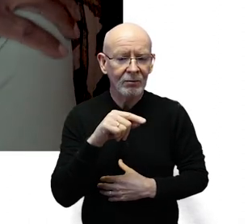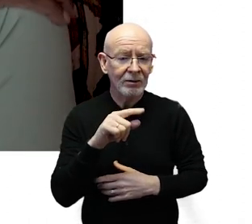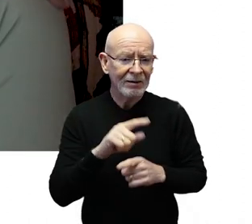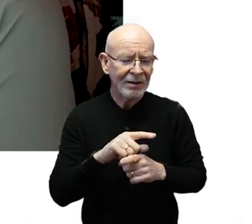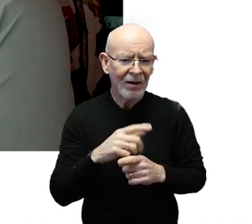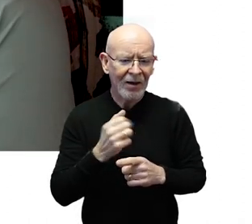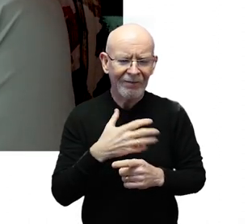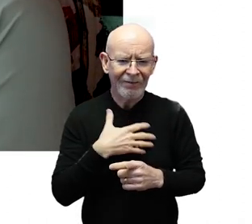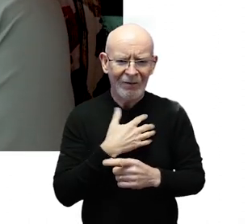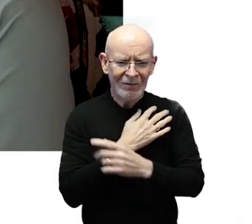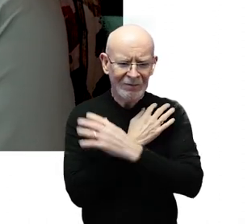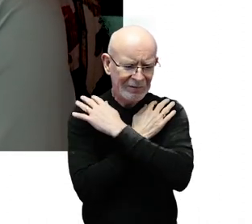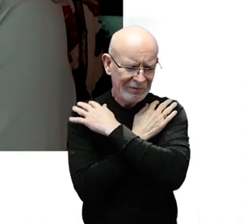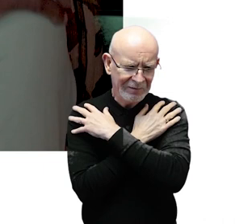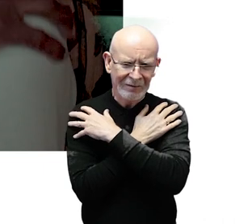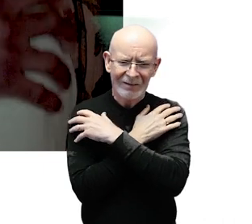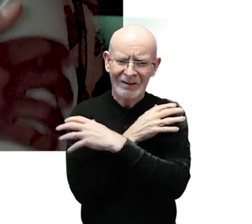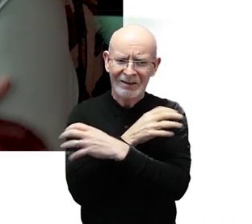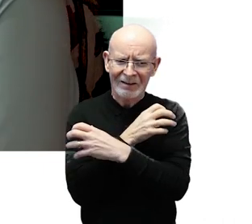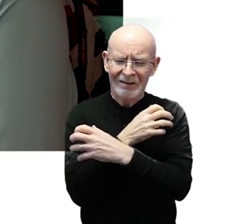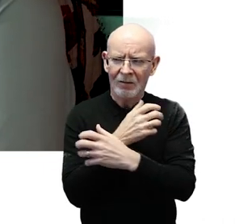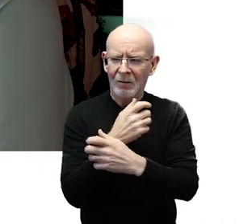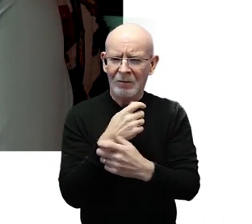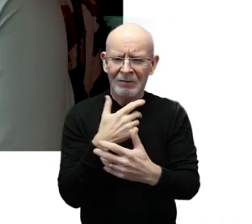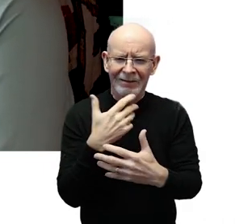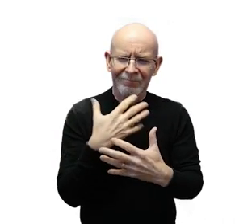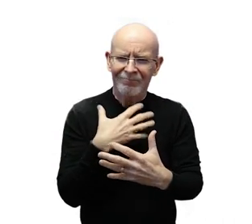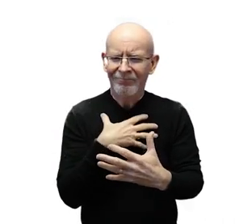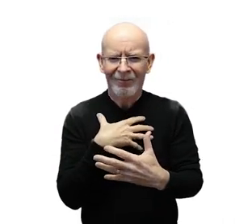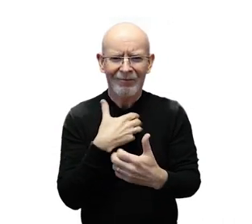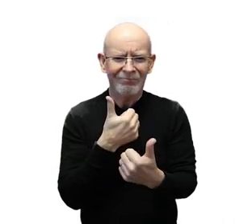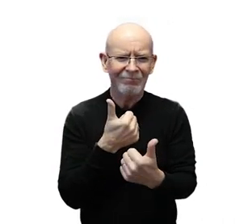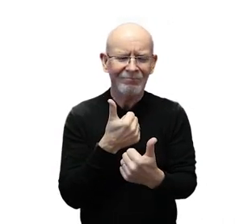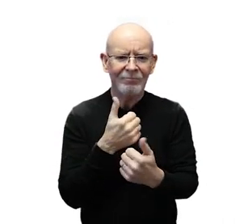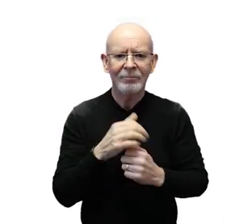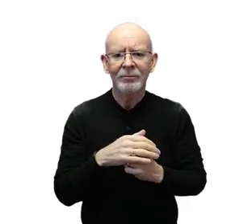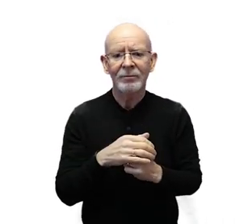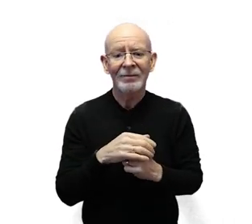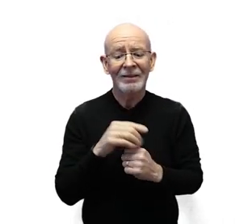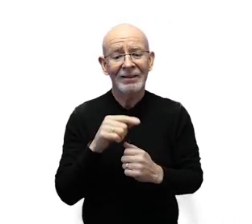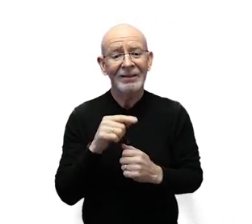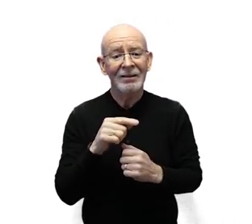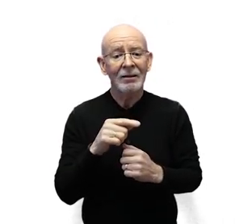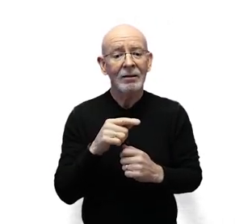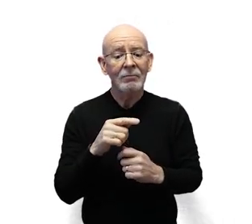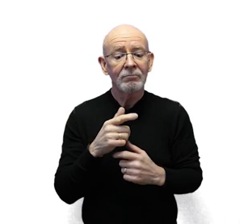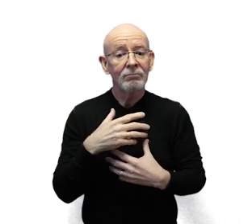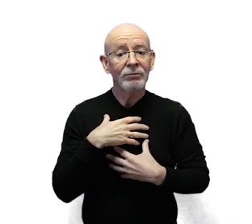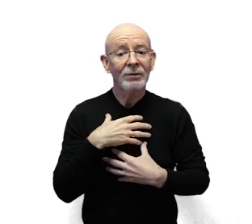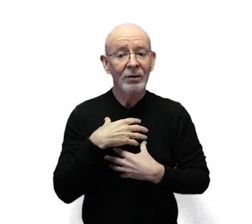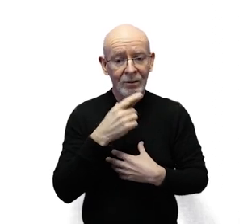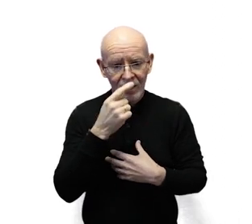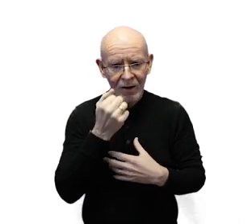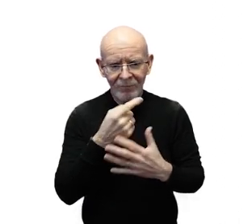carry tension in the shoulders, which can cause pain and discomfort. Dysfunctional breathing can also have many different causes